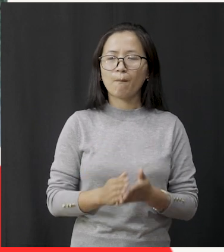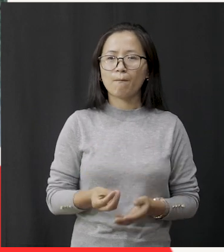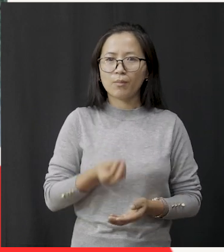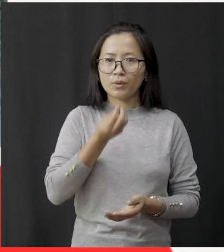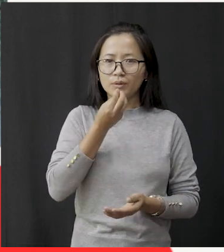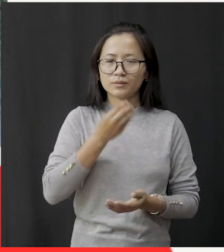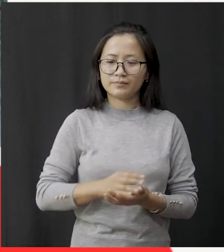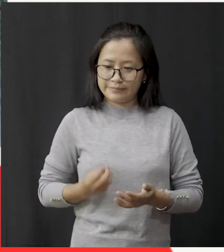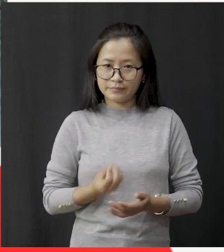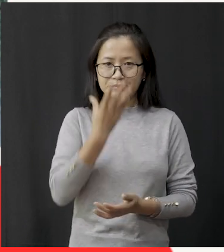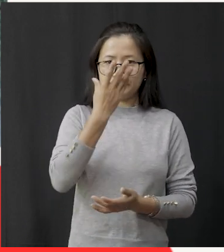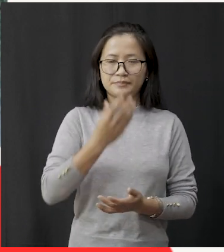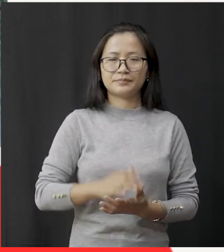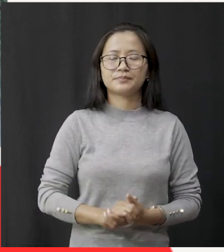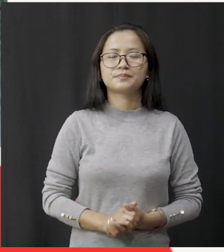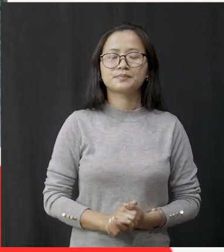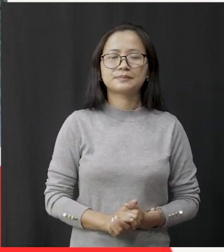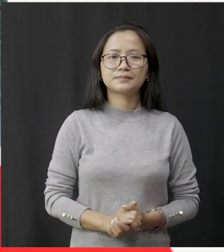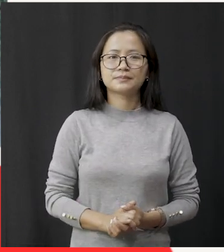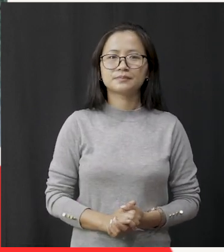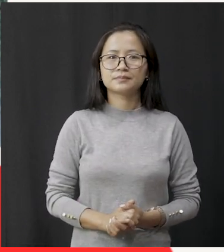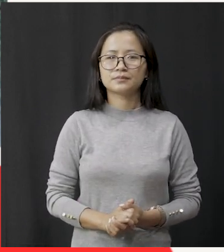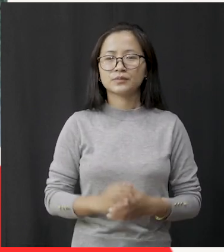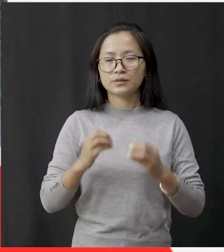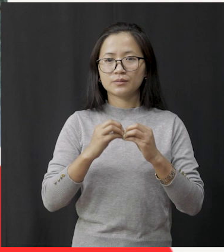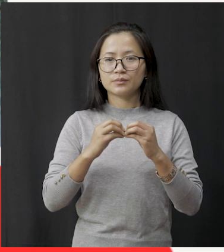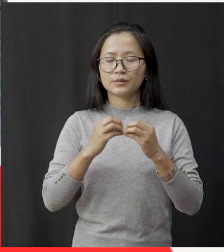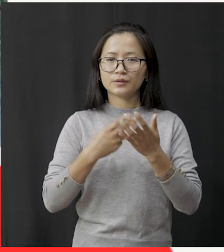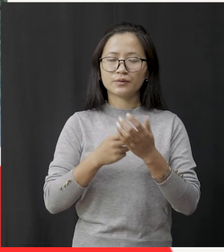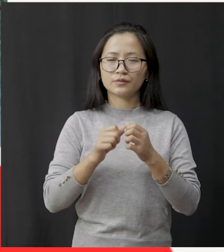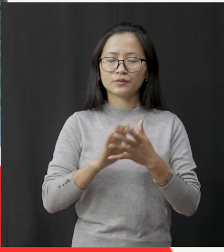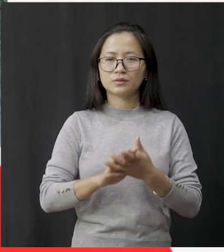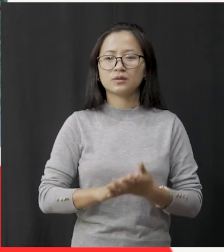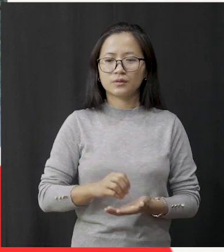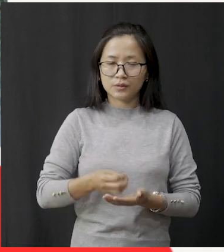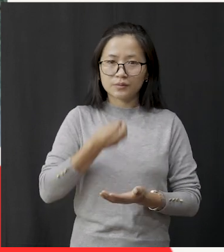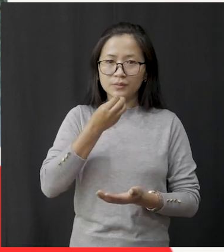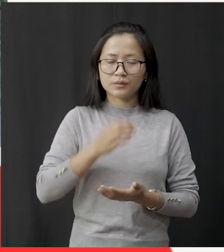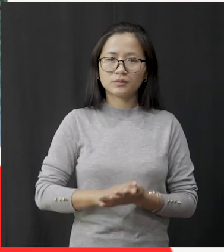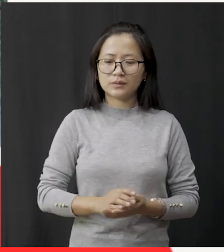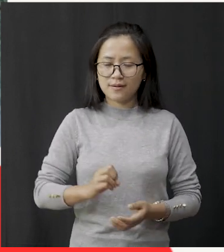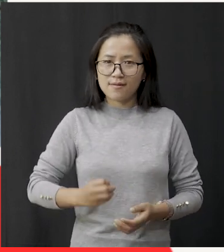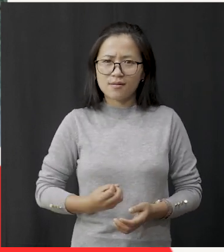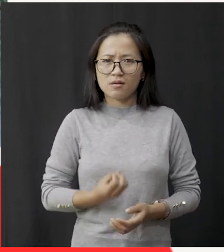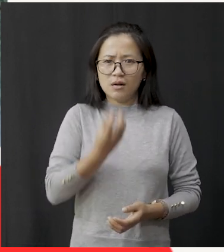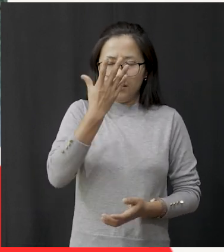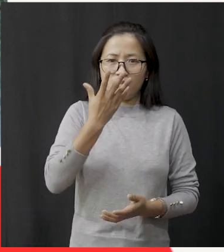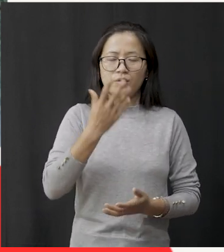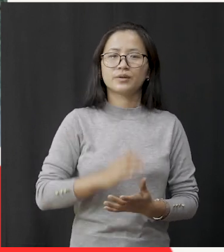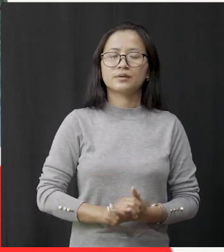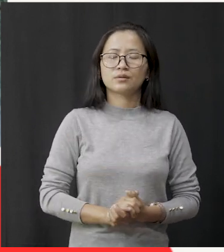breakfast we eat in the morning. And breakfast is one of the meal we should have in the early